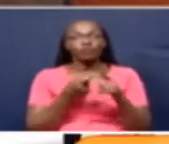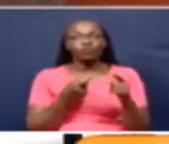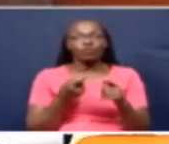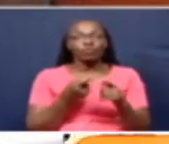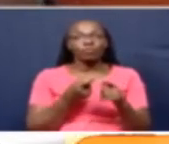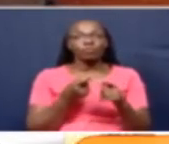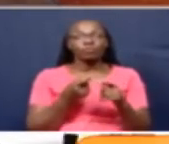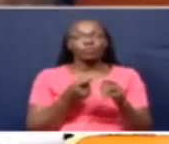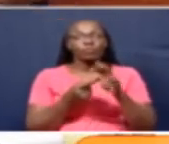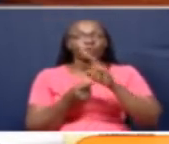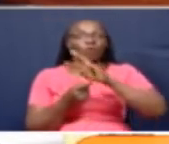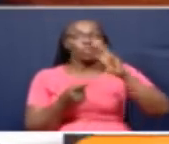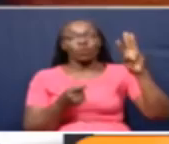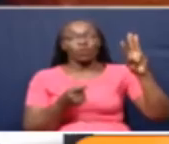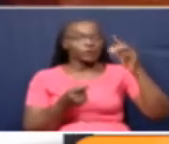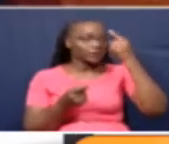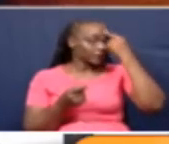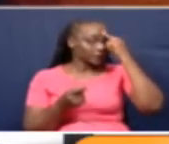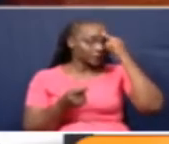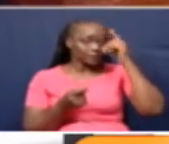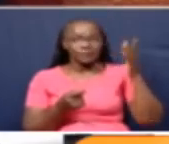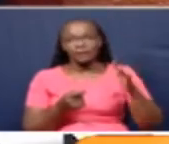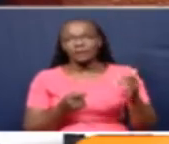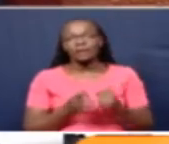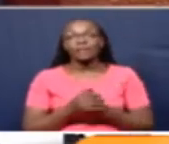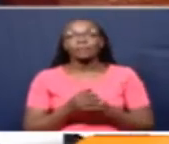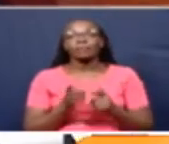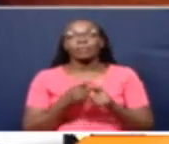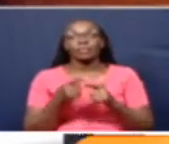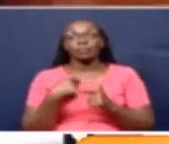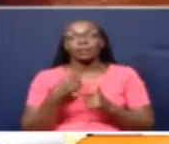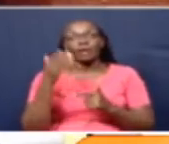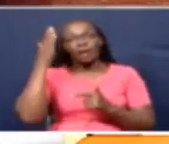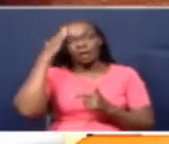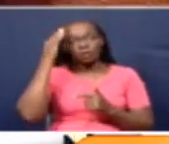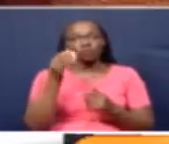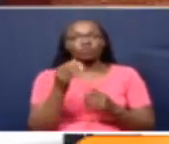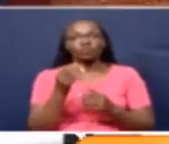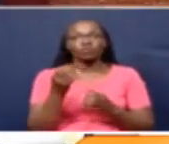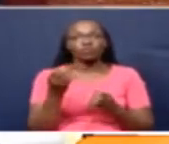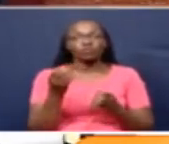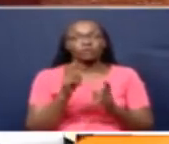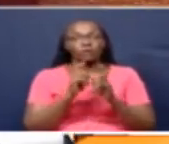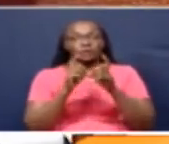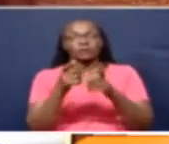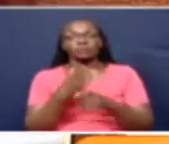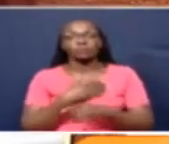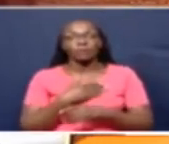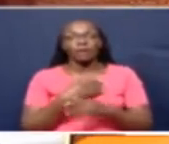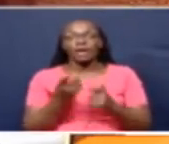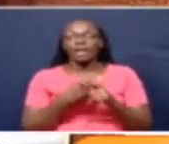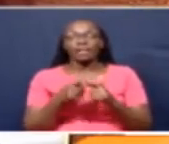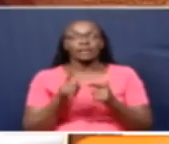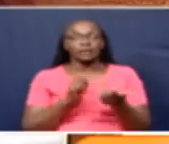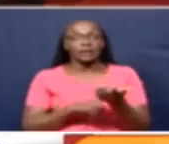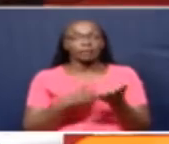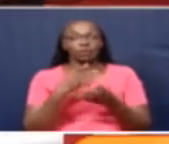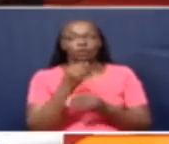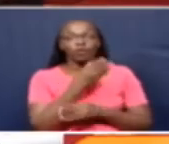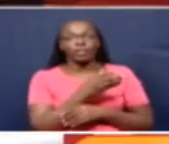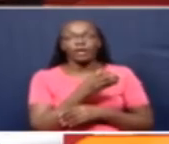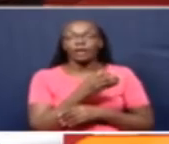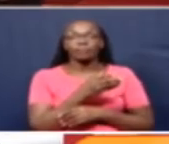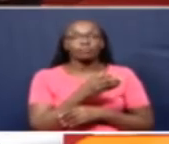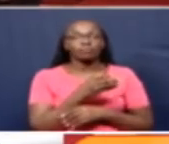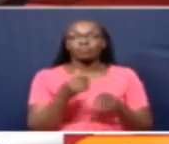West Indies. Yes. You know, and I knew I had talent. Then I went to England. That's where the rubbish started. What rubbish? Just